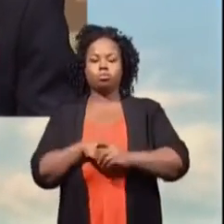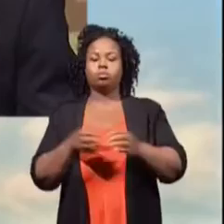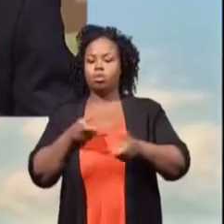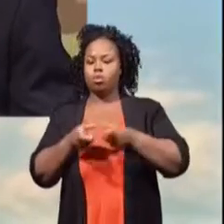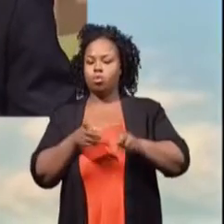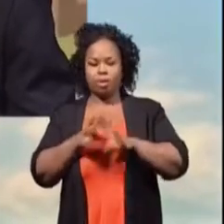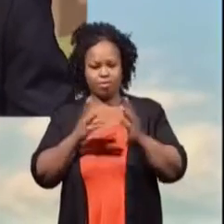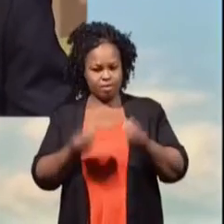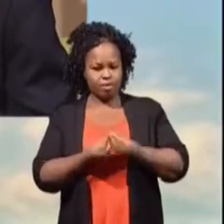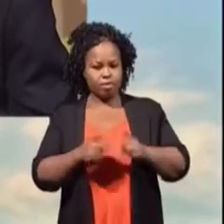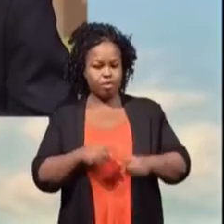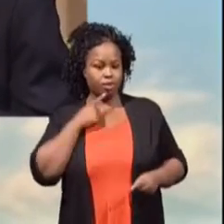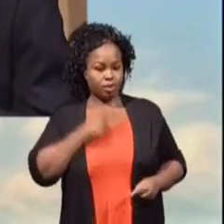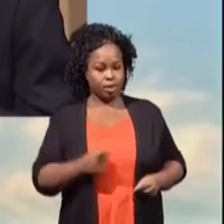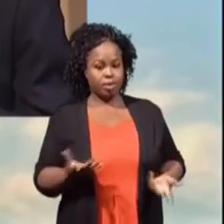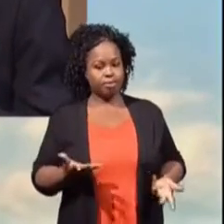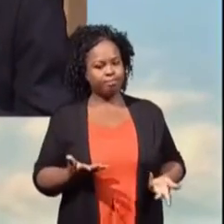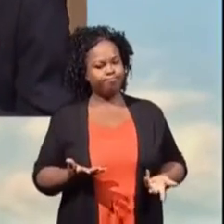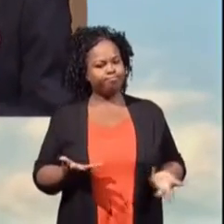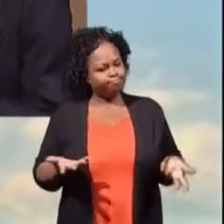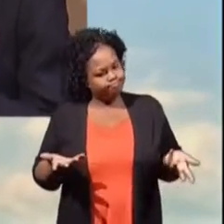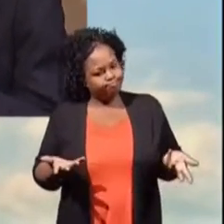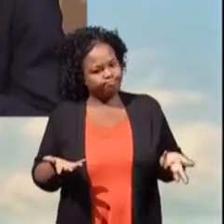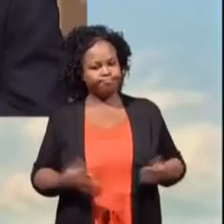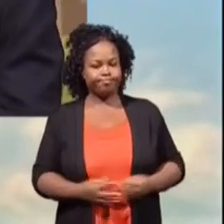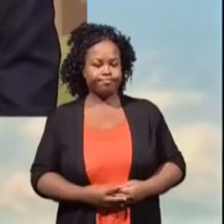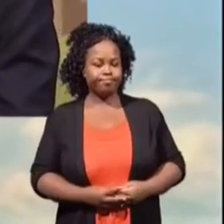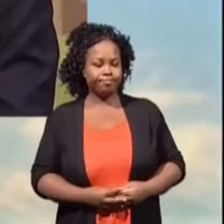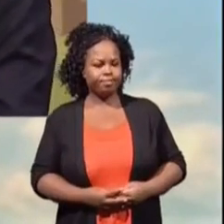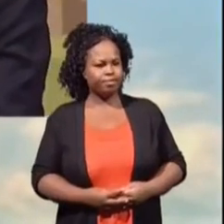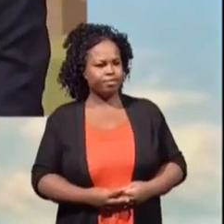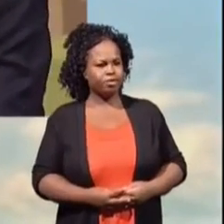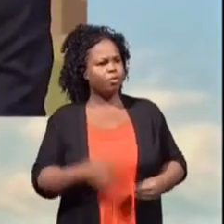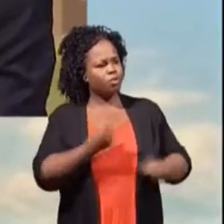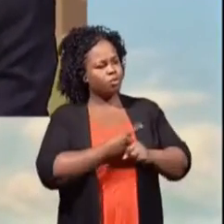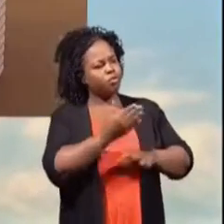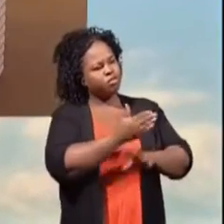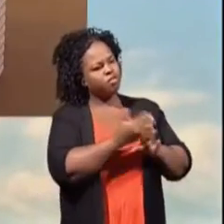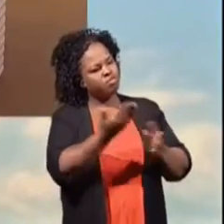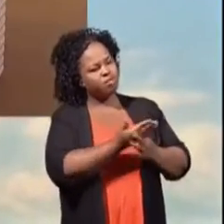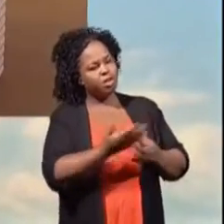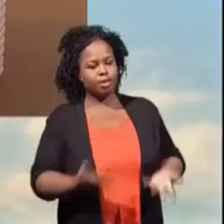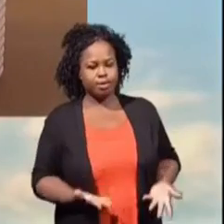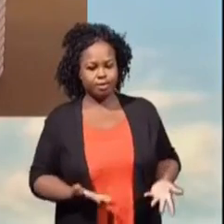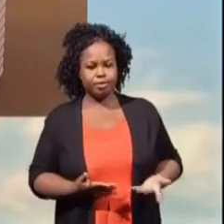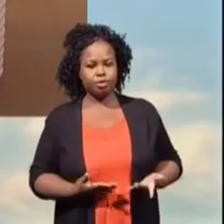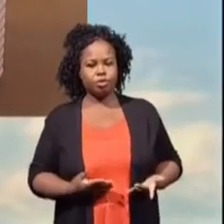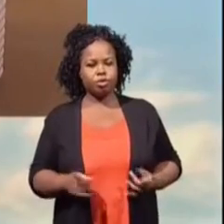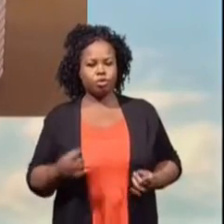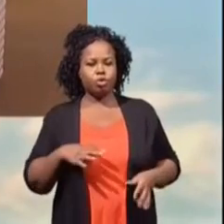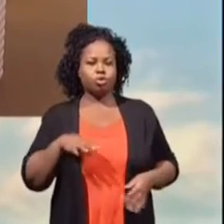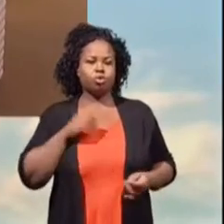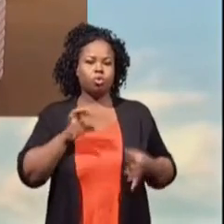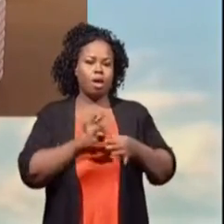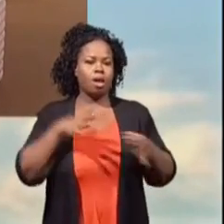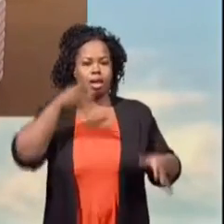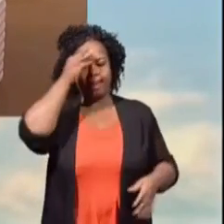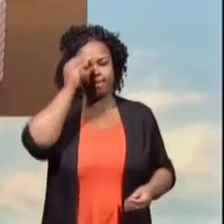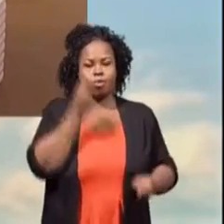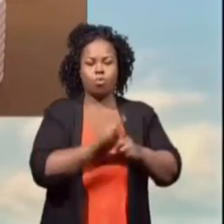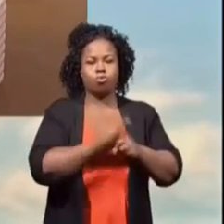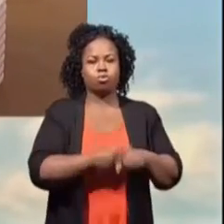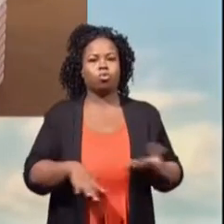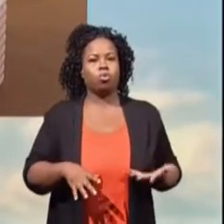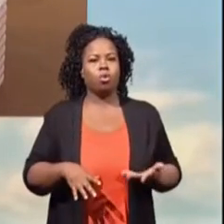rudisa so e ba mme a tsala ba tlo mme ha hore o ratse ba ke sisa unlearn jana bo sacho before the break to unlearn it's not a man's